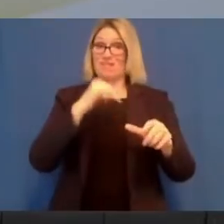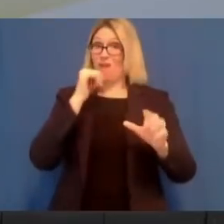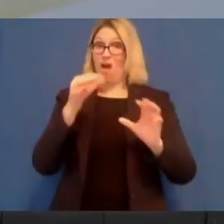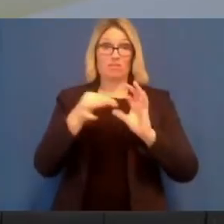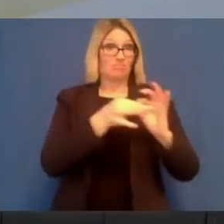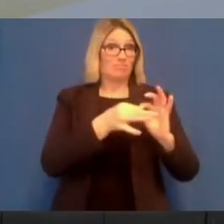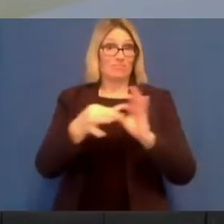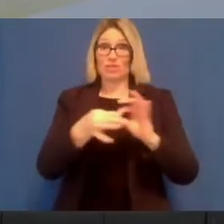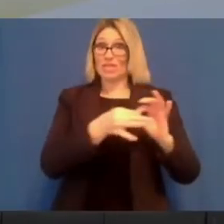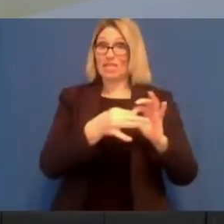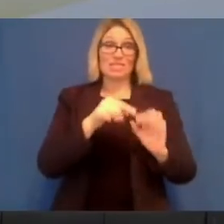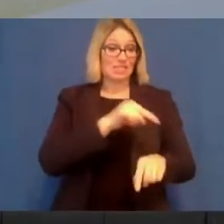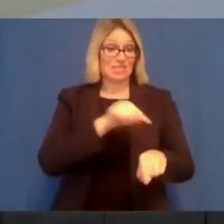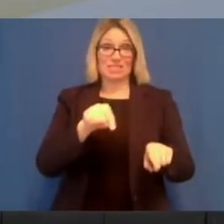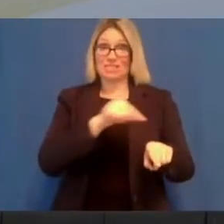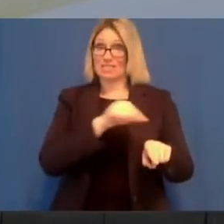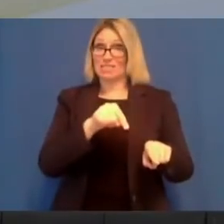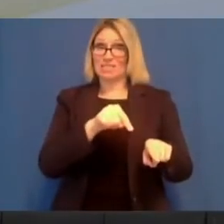if we